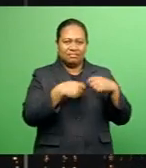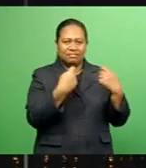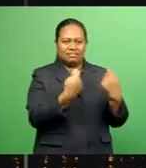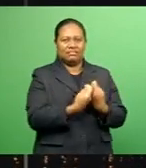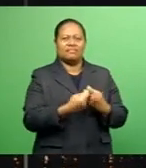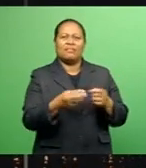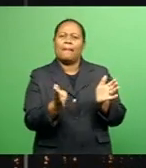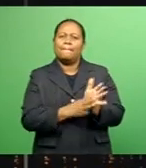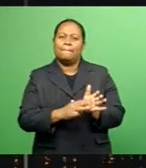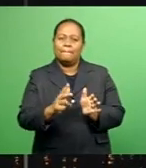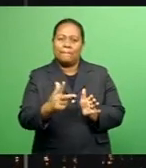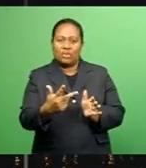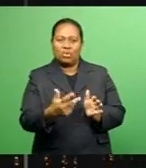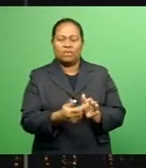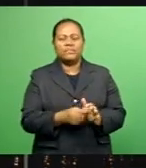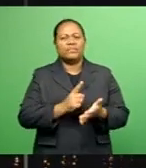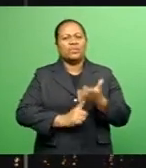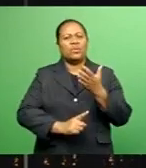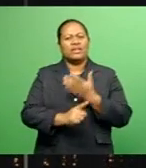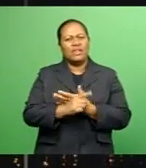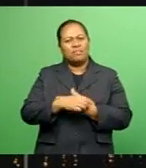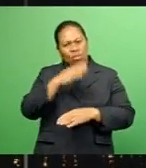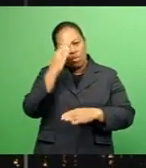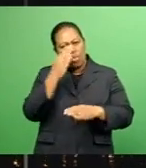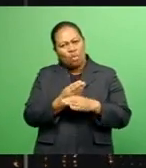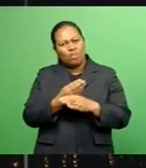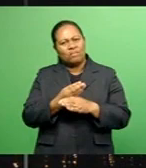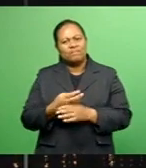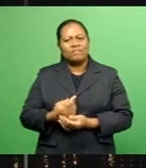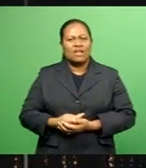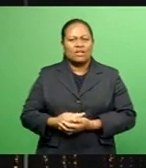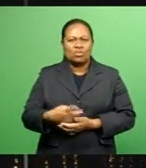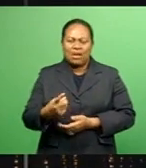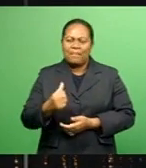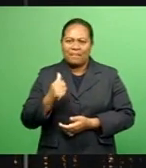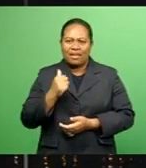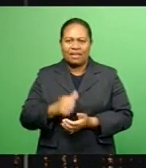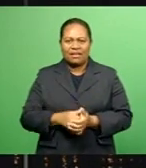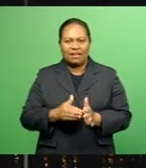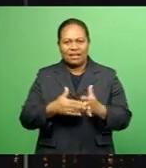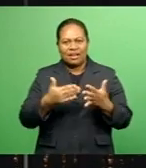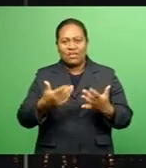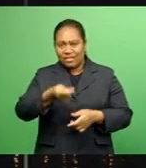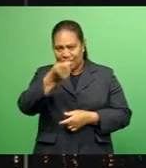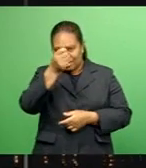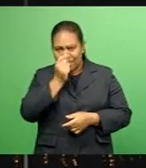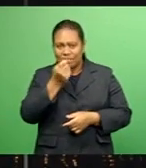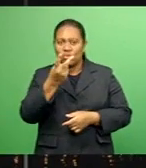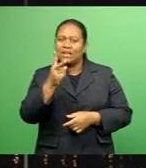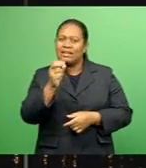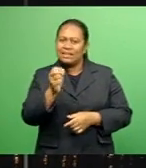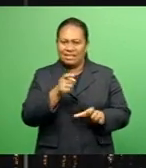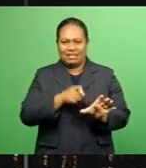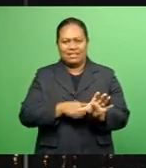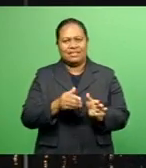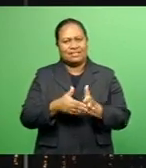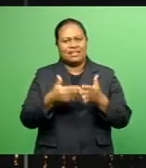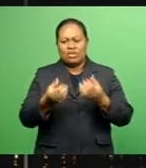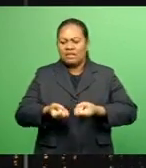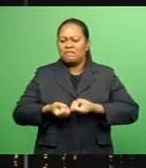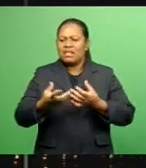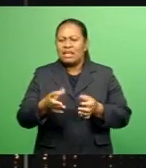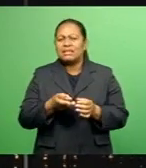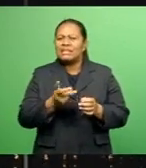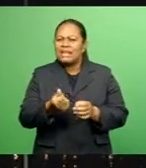McCoy Drifters, hopes to restore some lost glory this year. The club made its mark 20 years ago, producing some of the